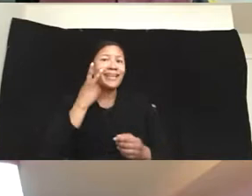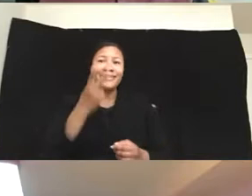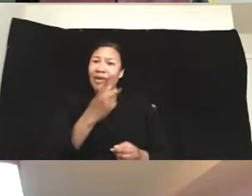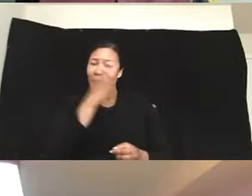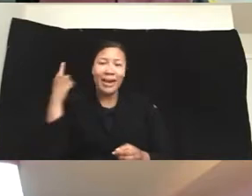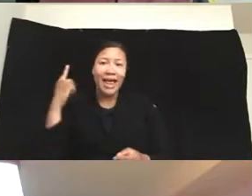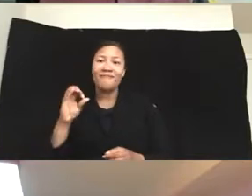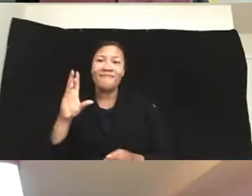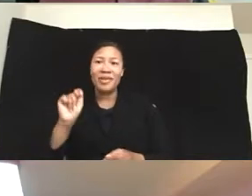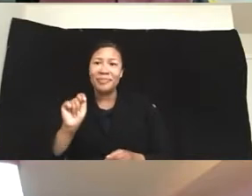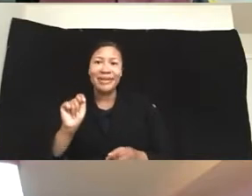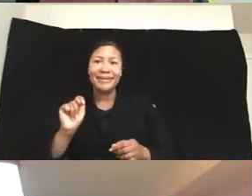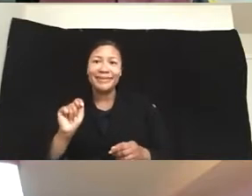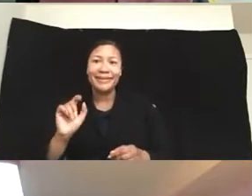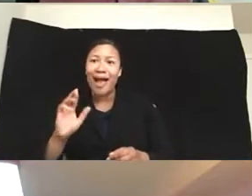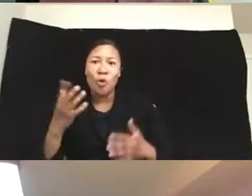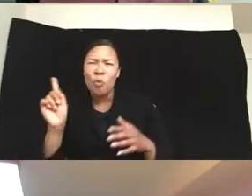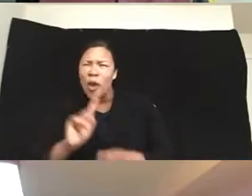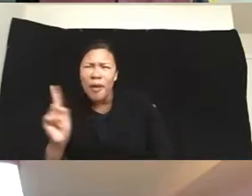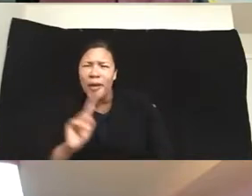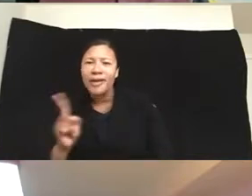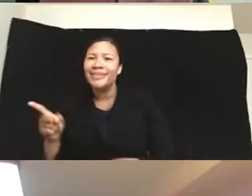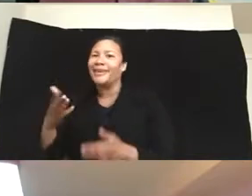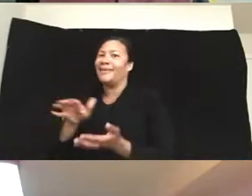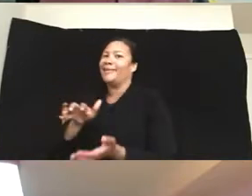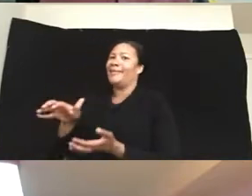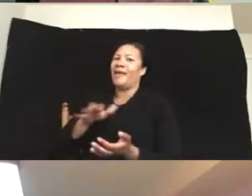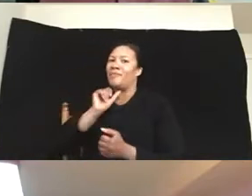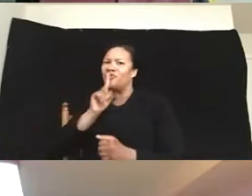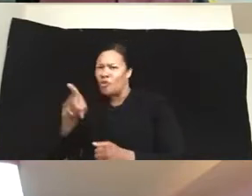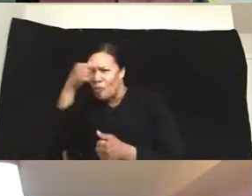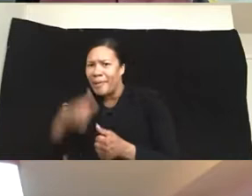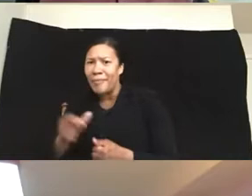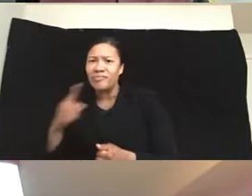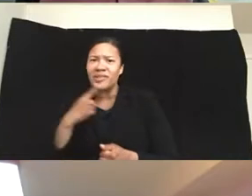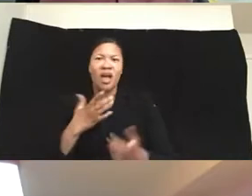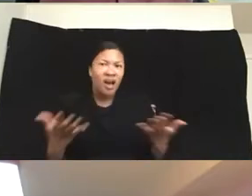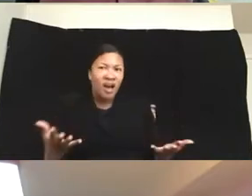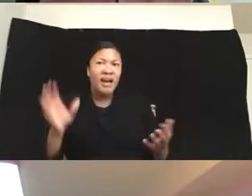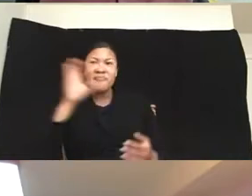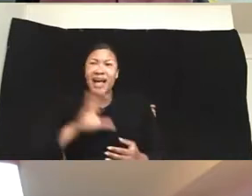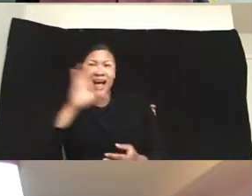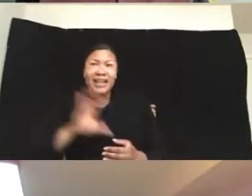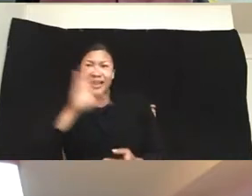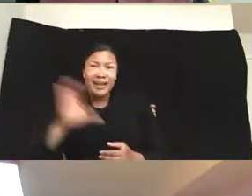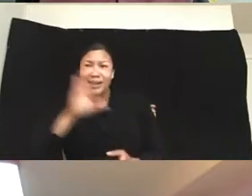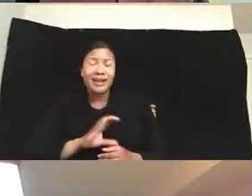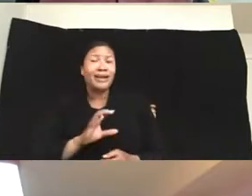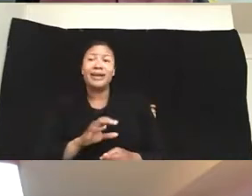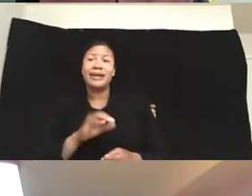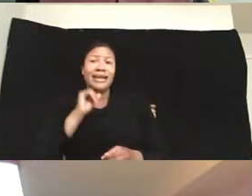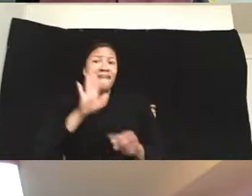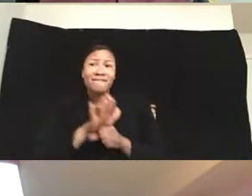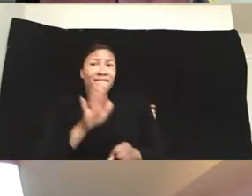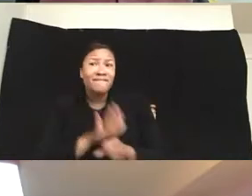And she initially laughed. I don't know if she remembers this, but I was like, oh my goodness, am I not looking hard enough? And she was like, no, it's not, you know,